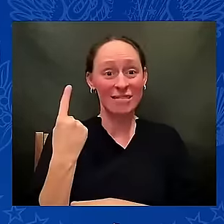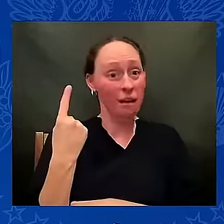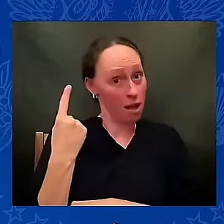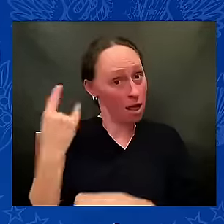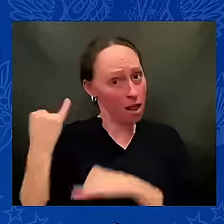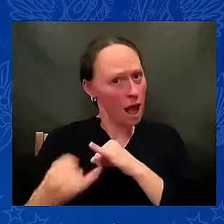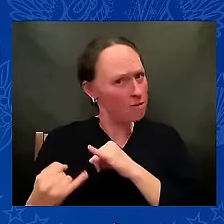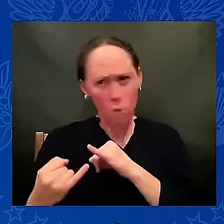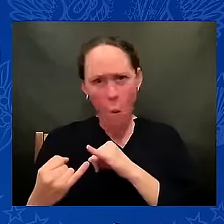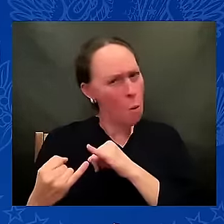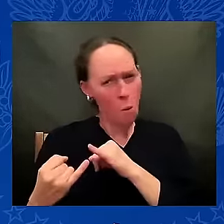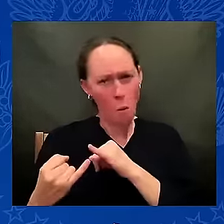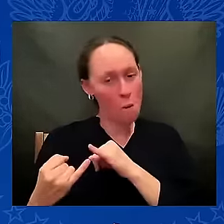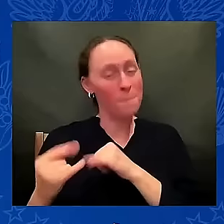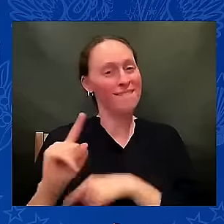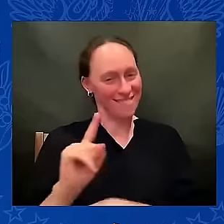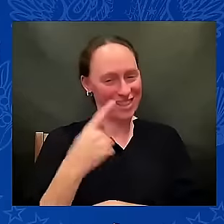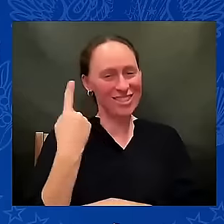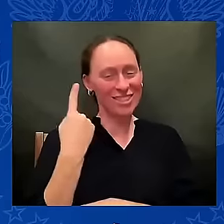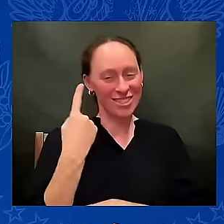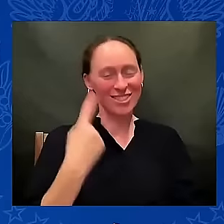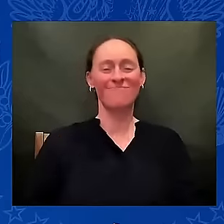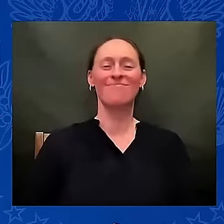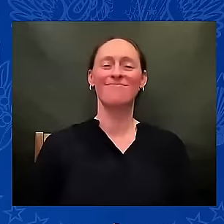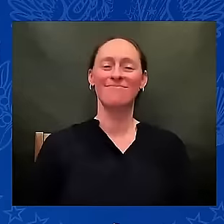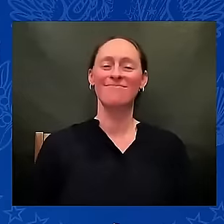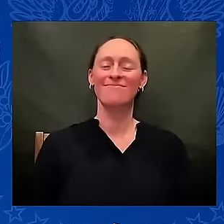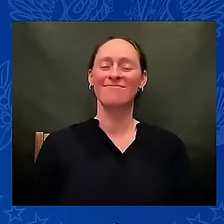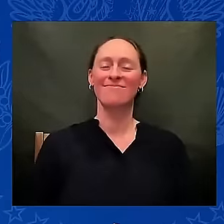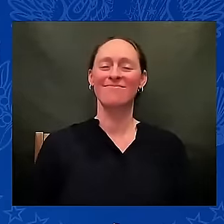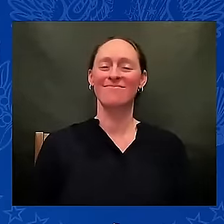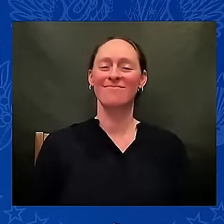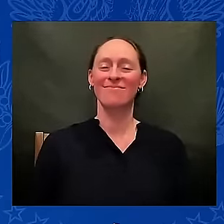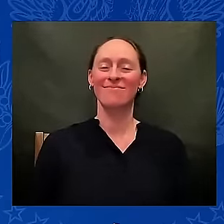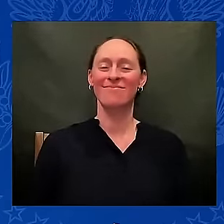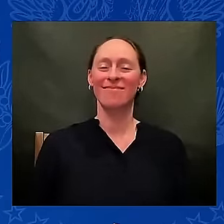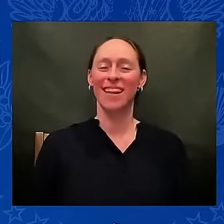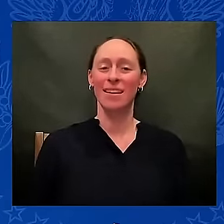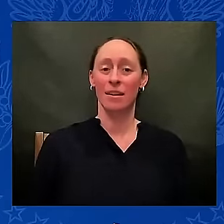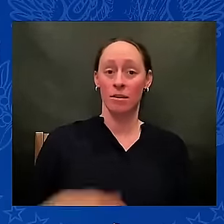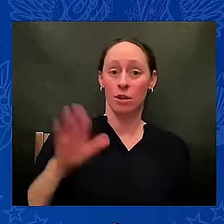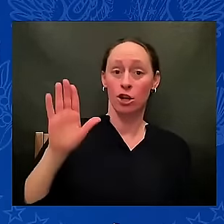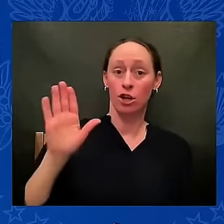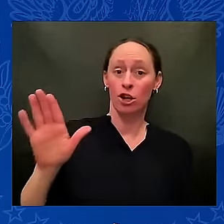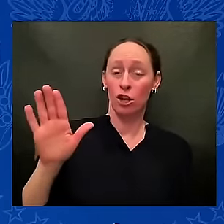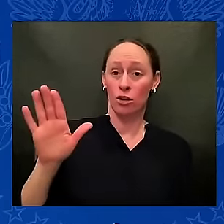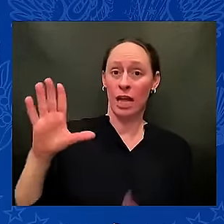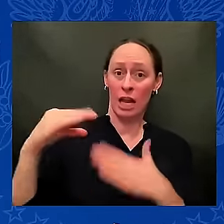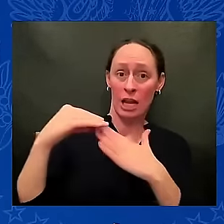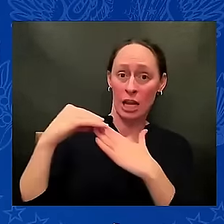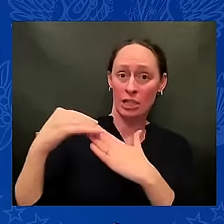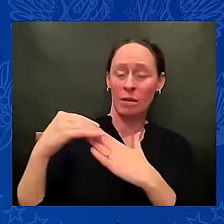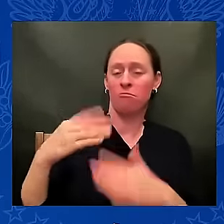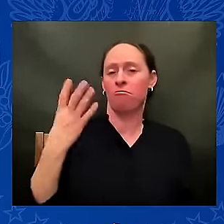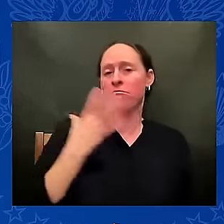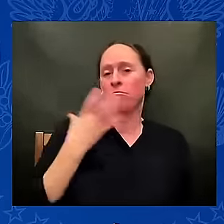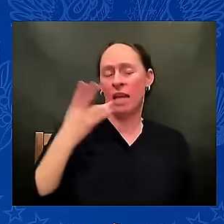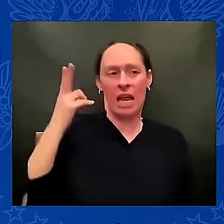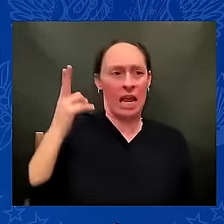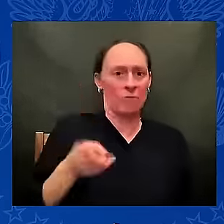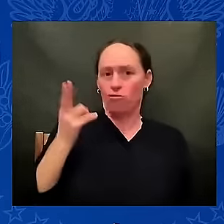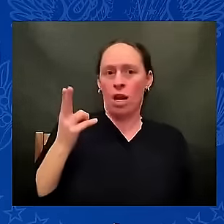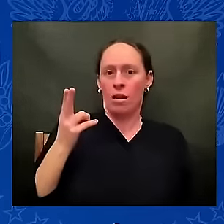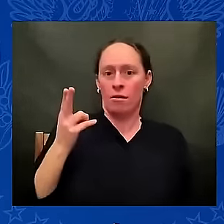And her historic and dedicated leadership to strengthen the relationship between the tribal nations, and the federal government